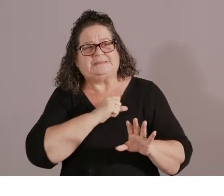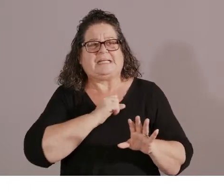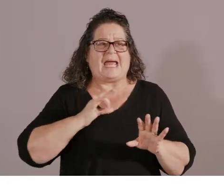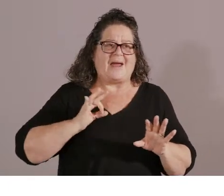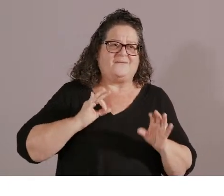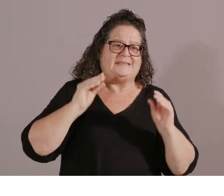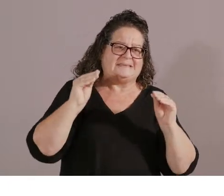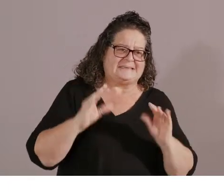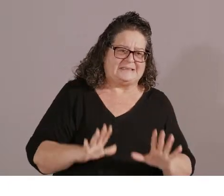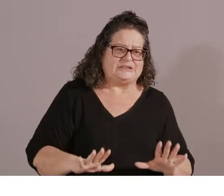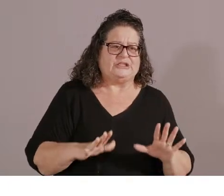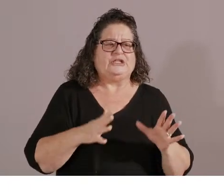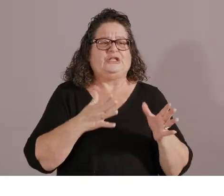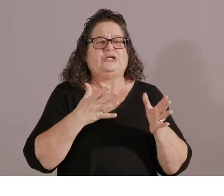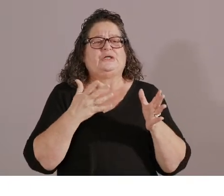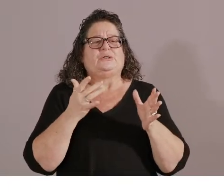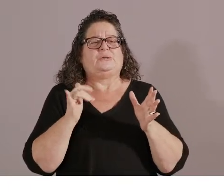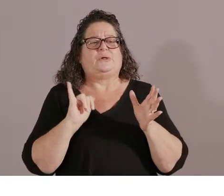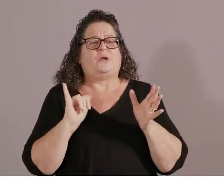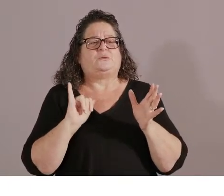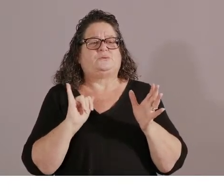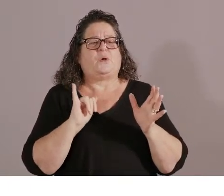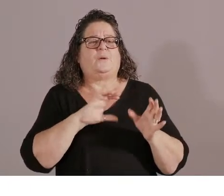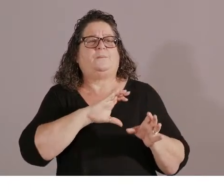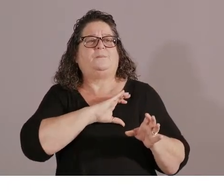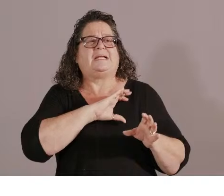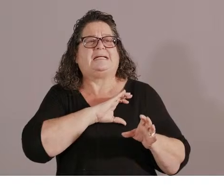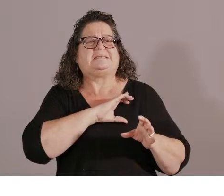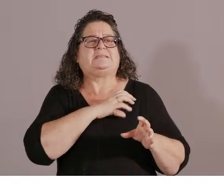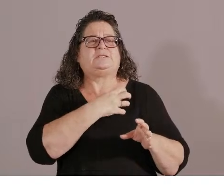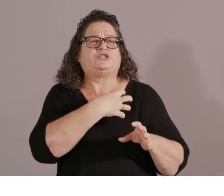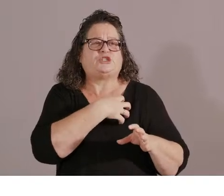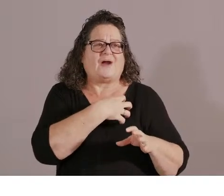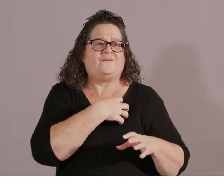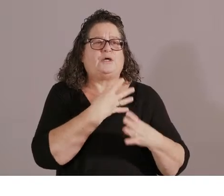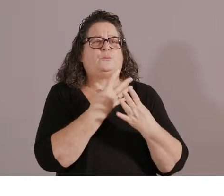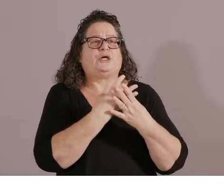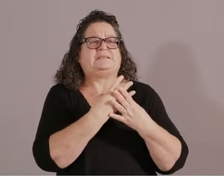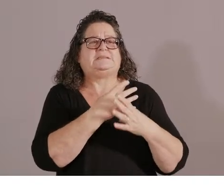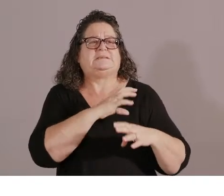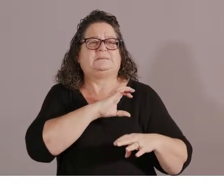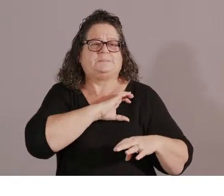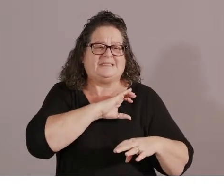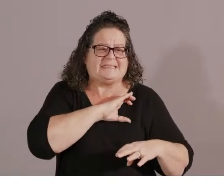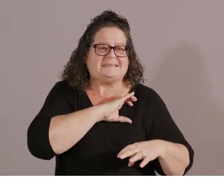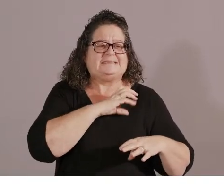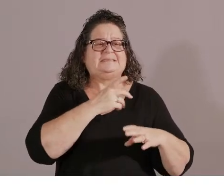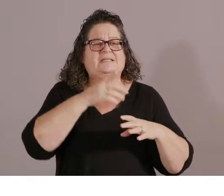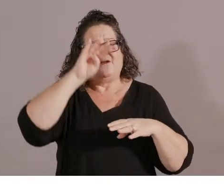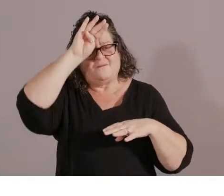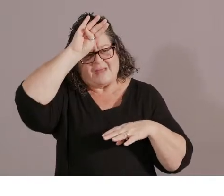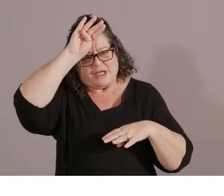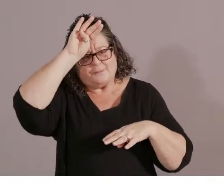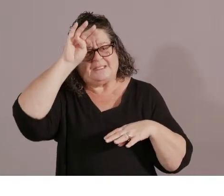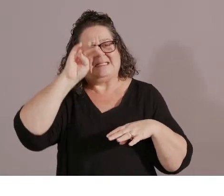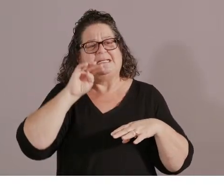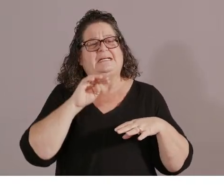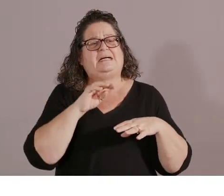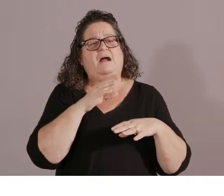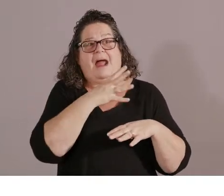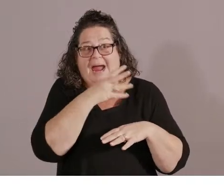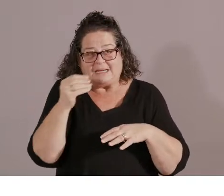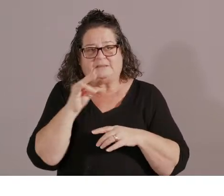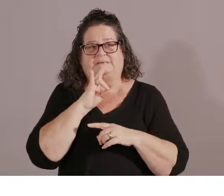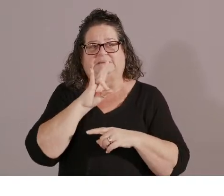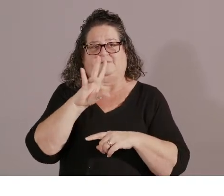providers, along with our protective services occupations and those that are 75 and older. And then the counties that